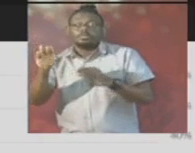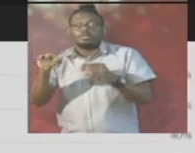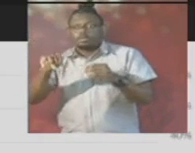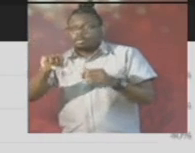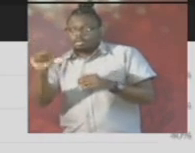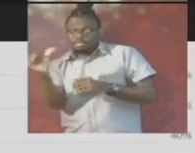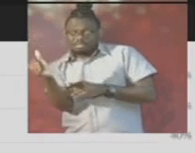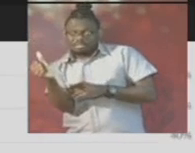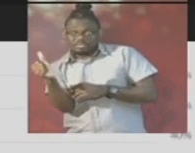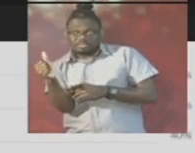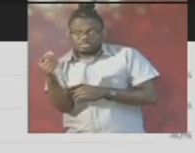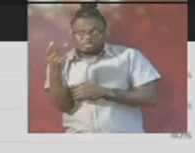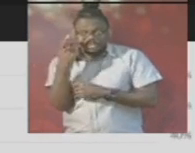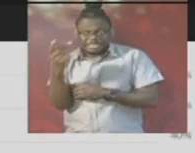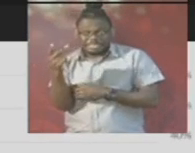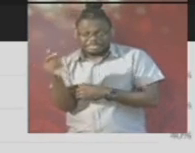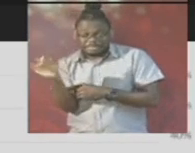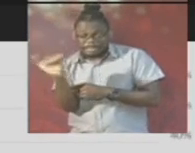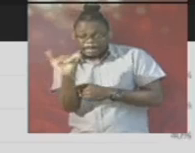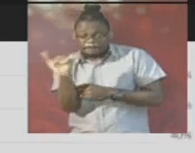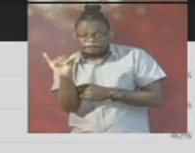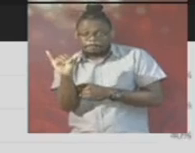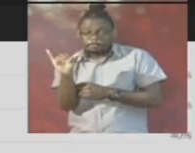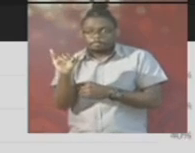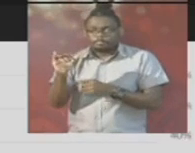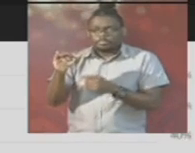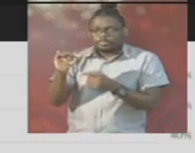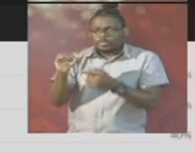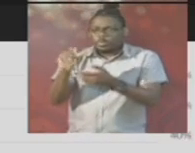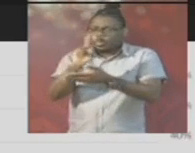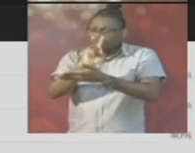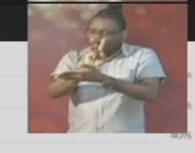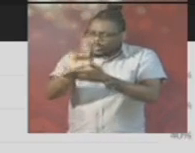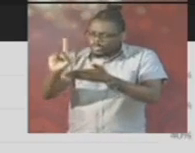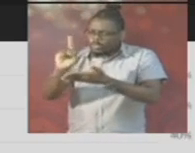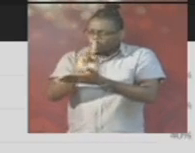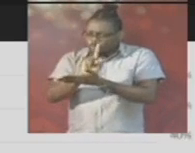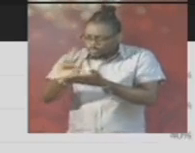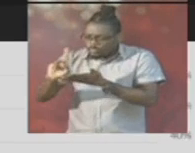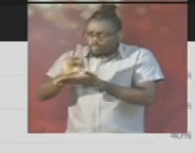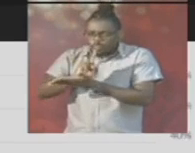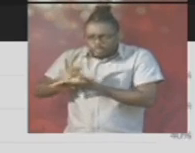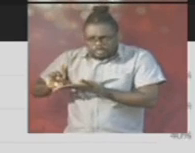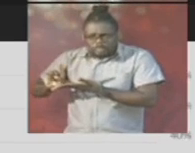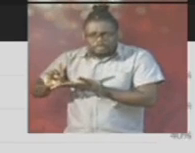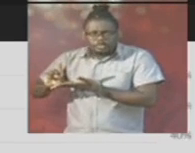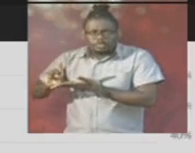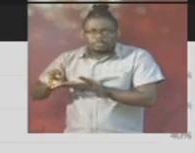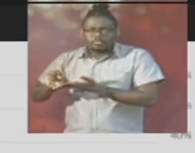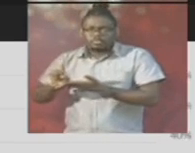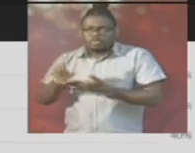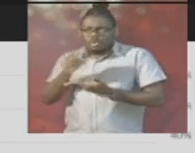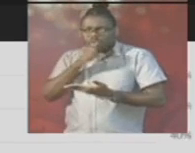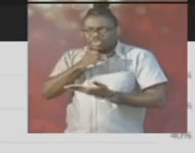the same data but aggregated by a week, we see that the background, that salmon-colored